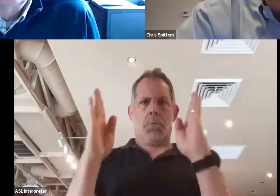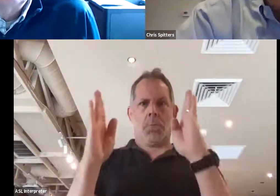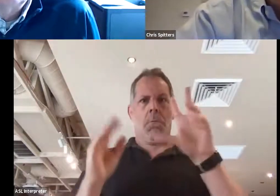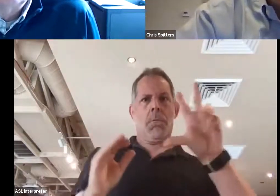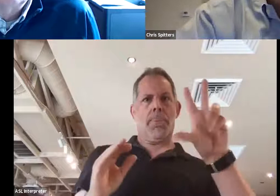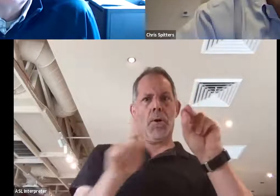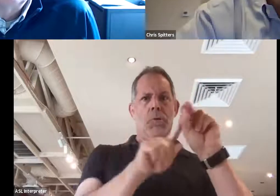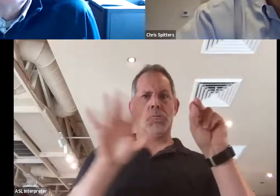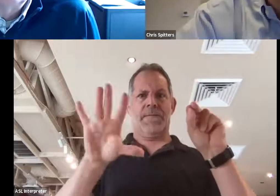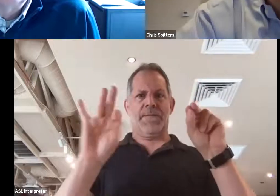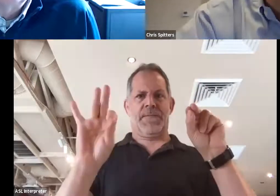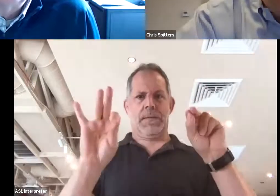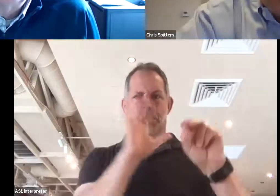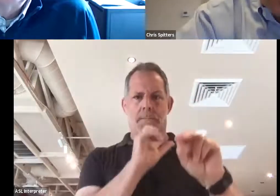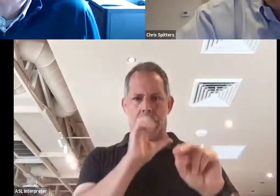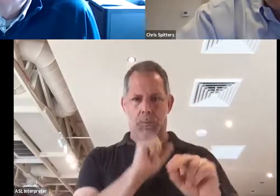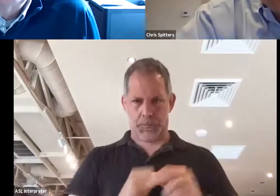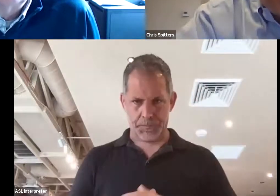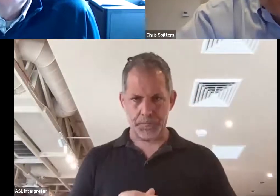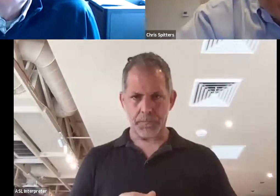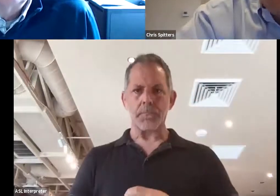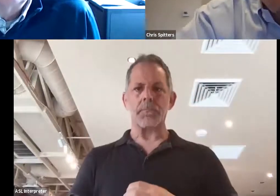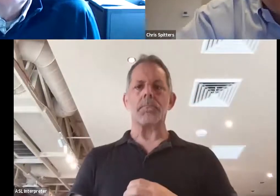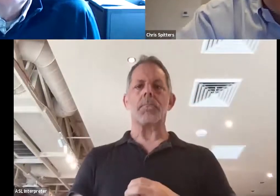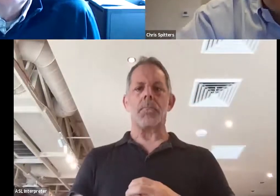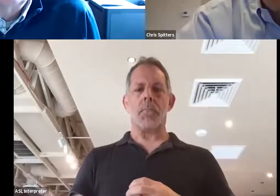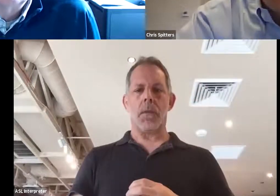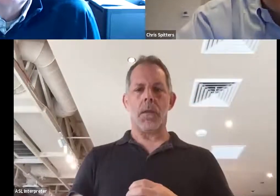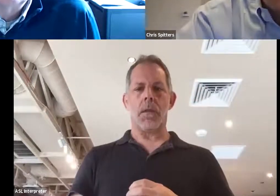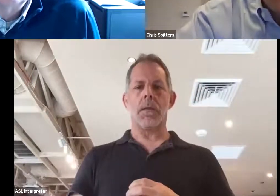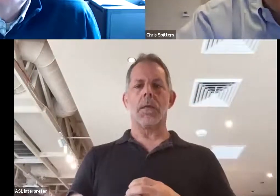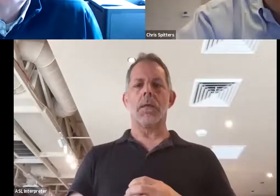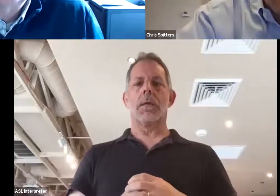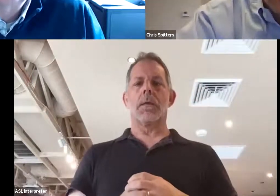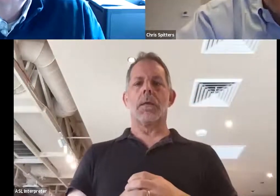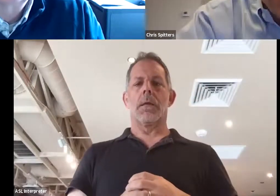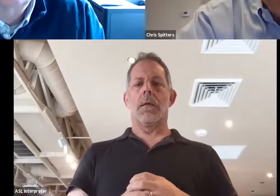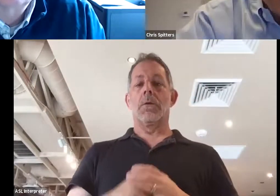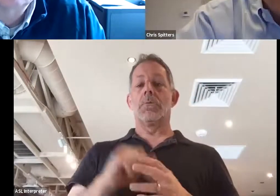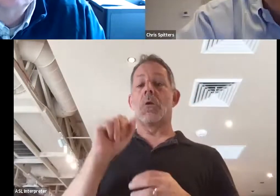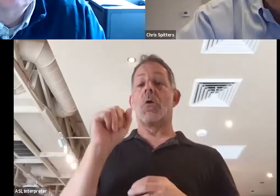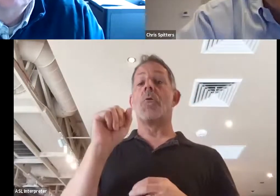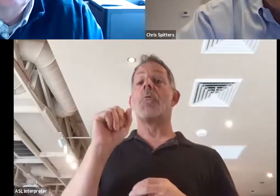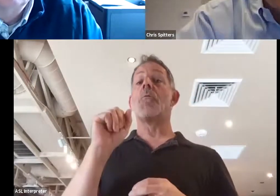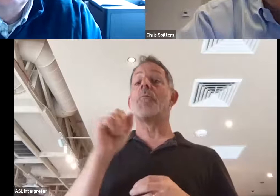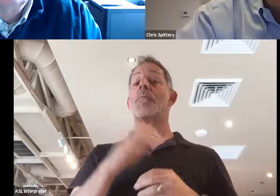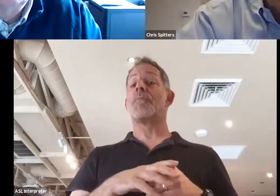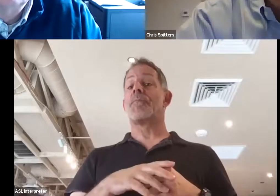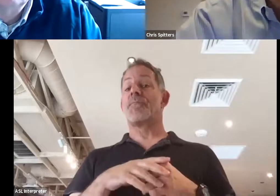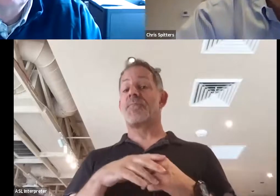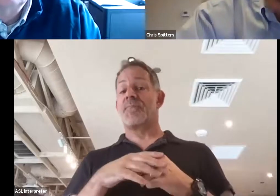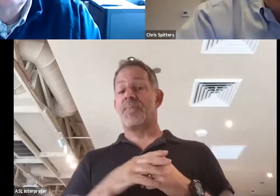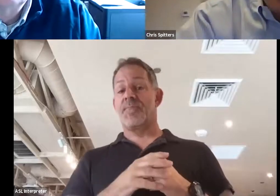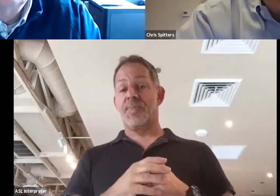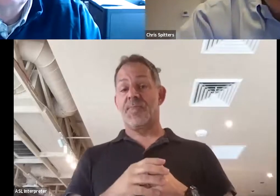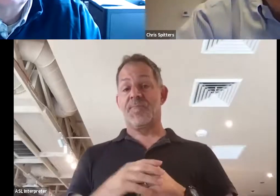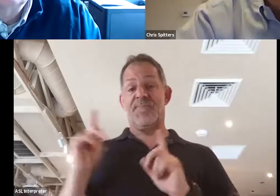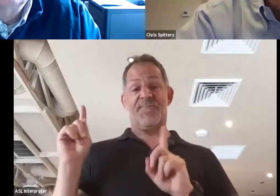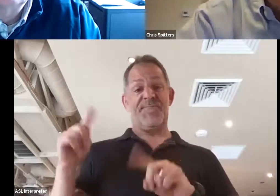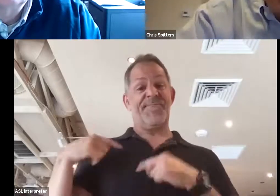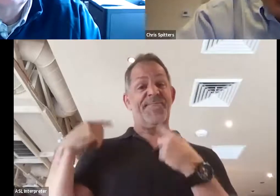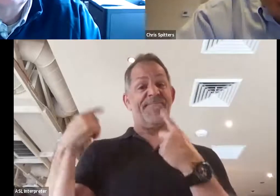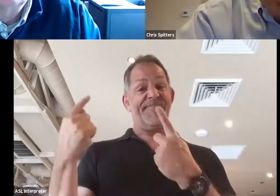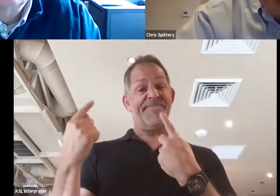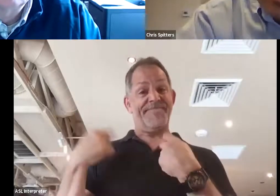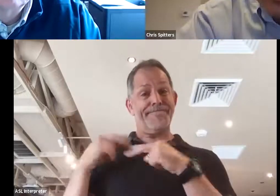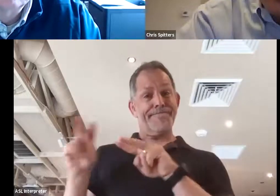Beyond that, we're a little bit far out from Labor Day for that to be a cause of this. We are a couple of weeks out